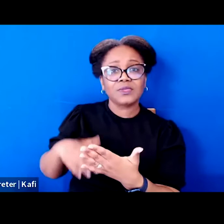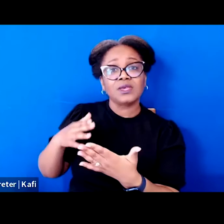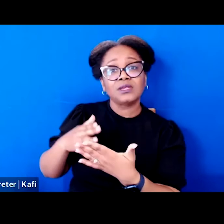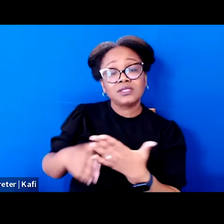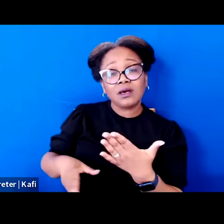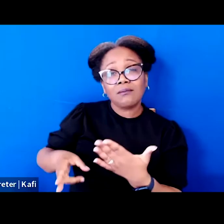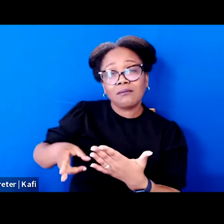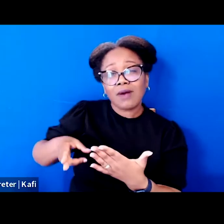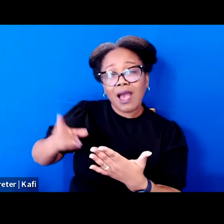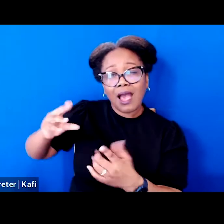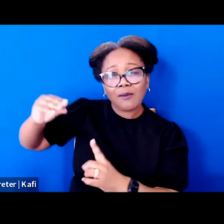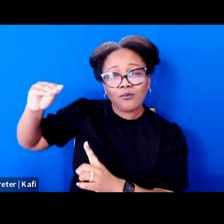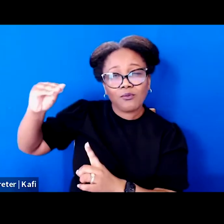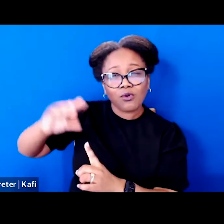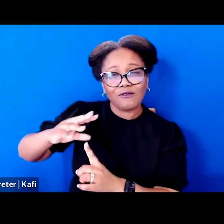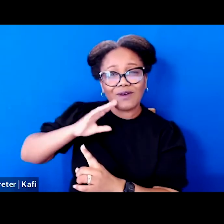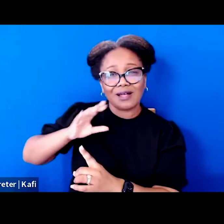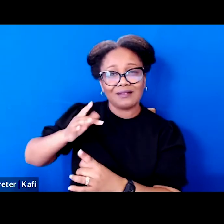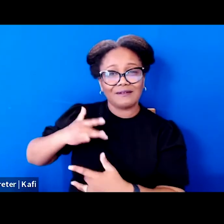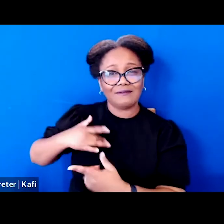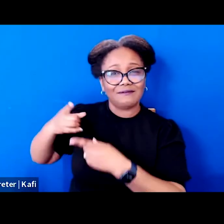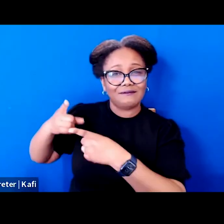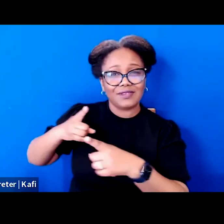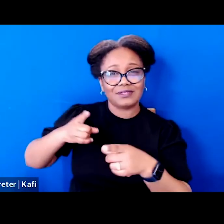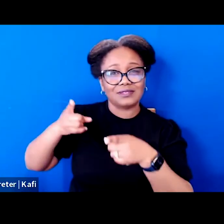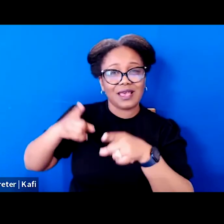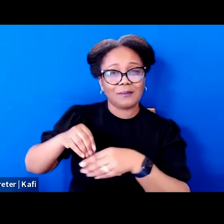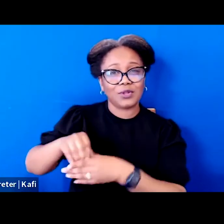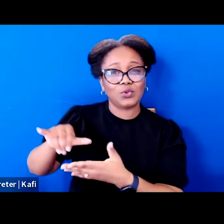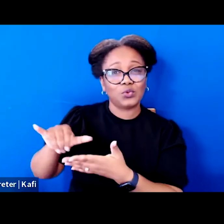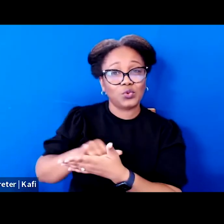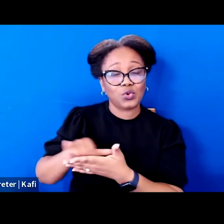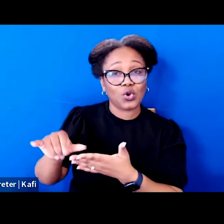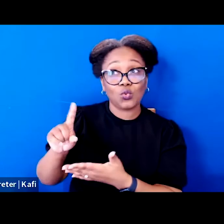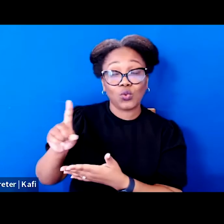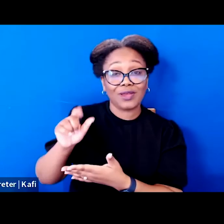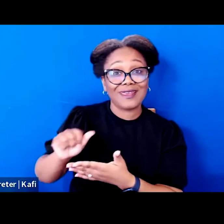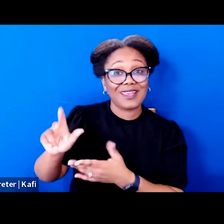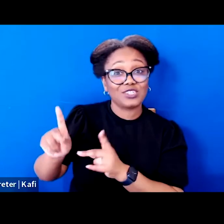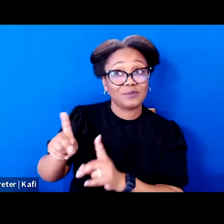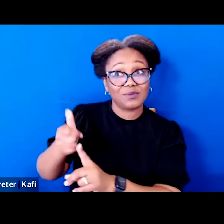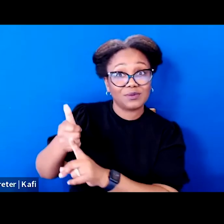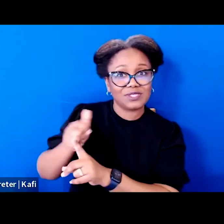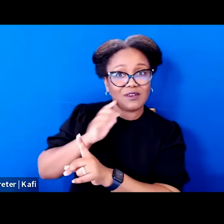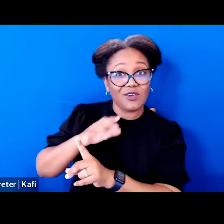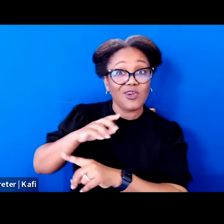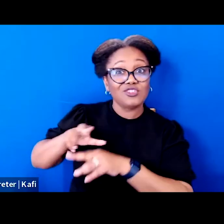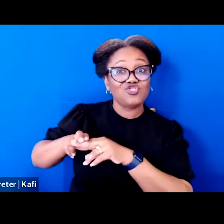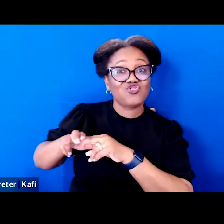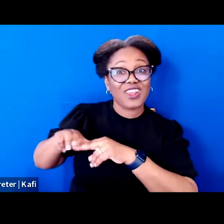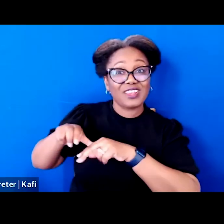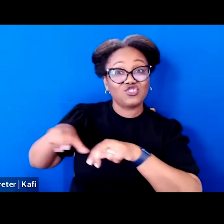Asian women in particular have been either pushed off the trains, the subway train stops, and subsequently